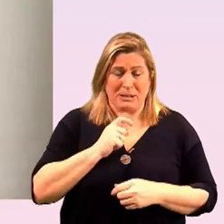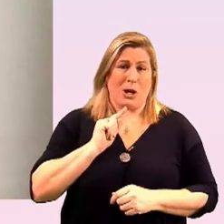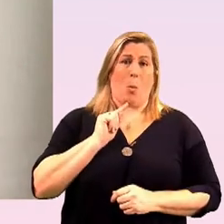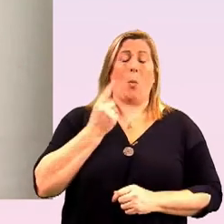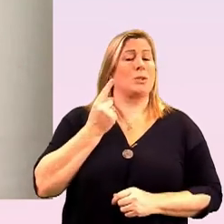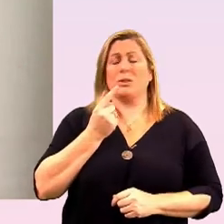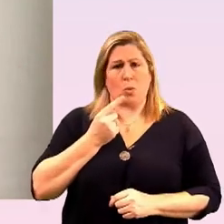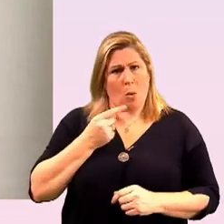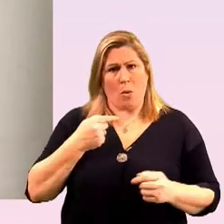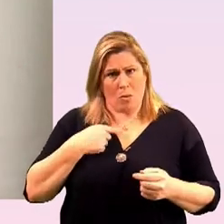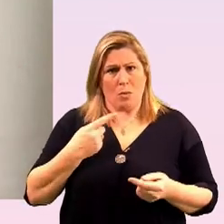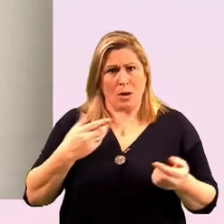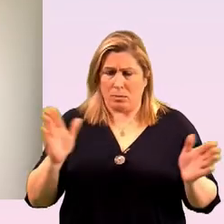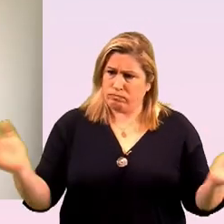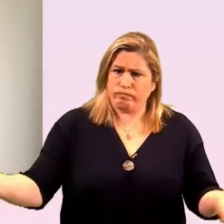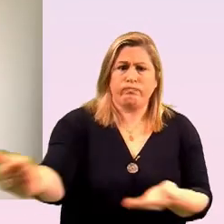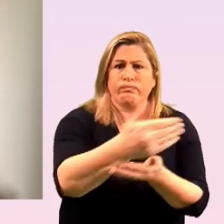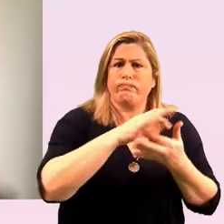to